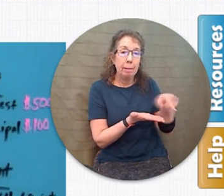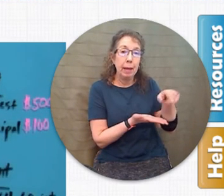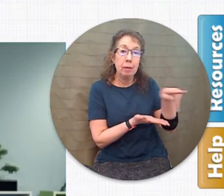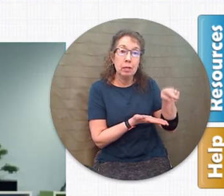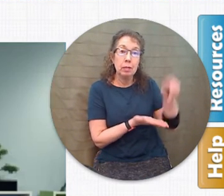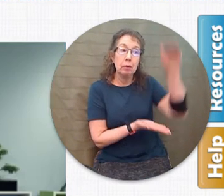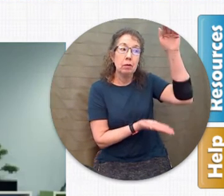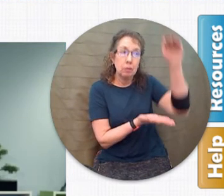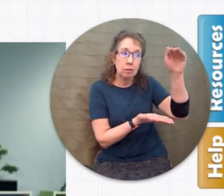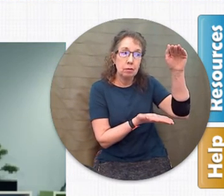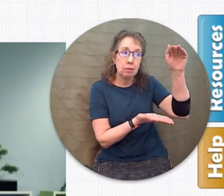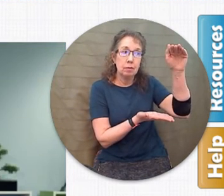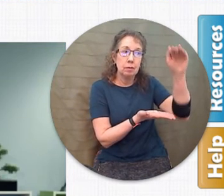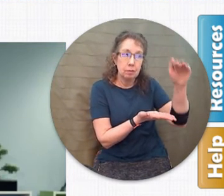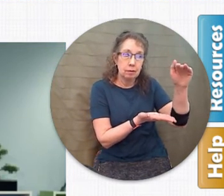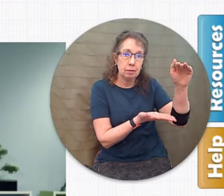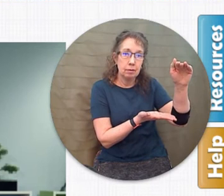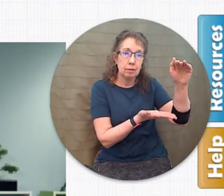the principal amount